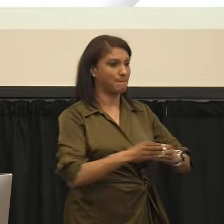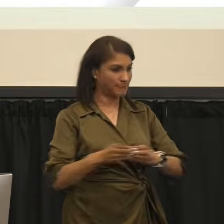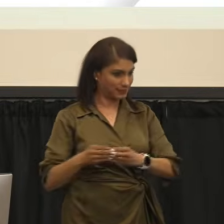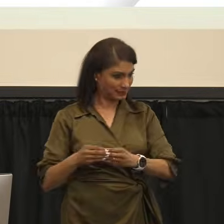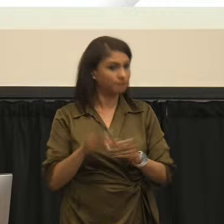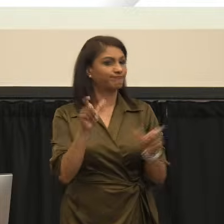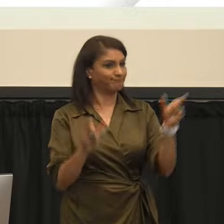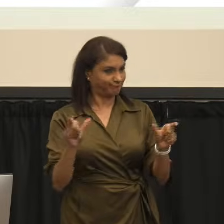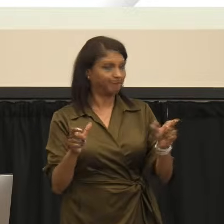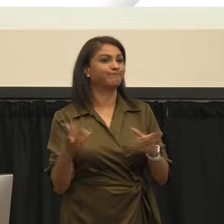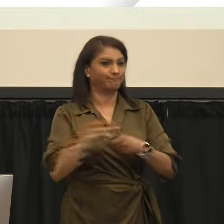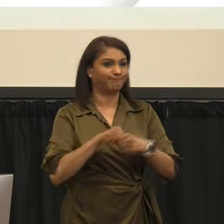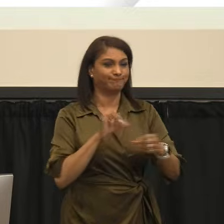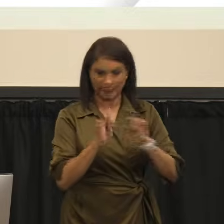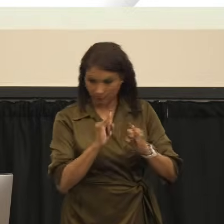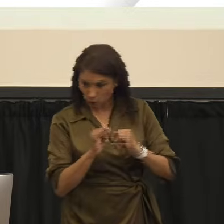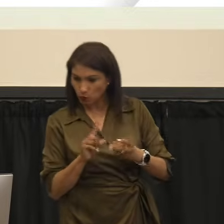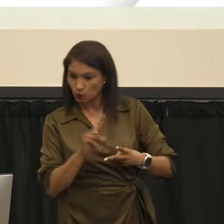from the deaf community.